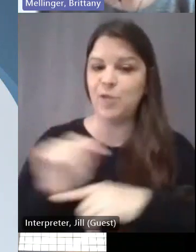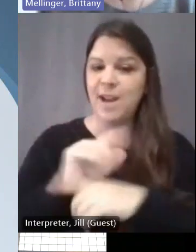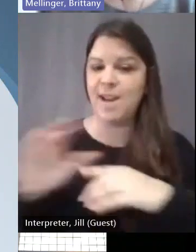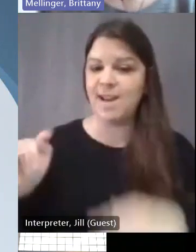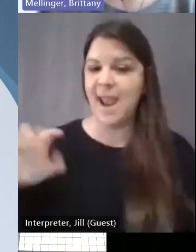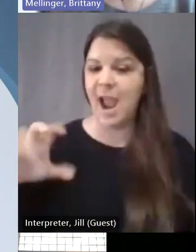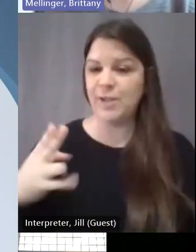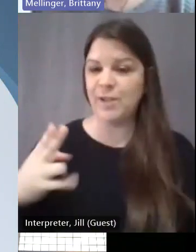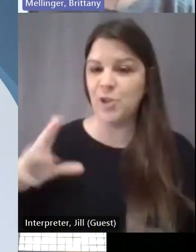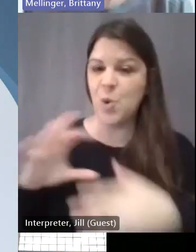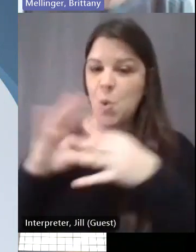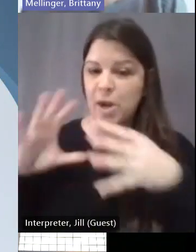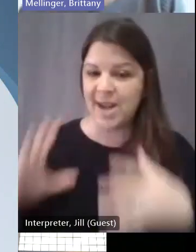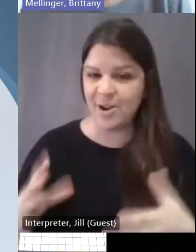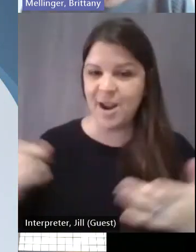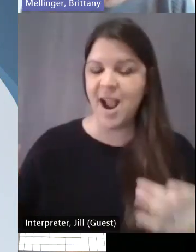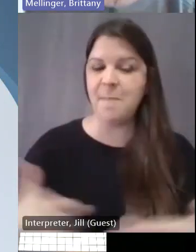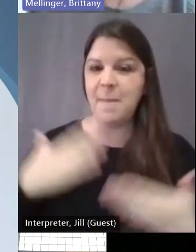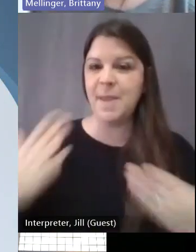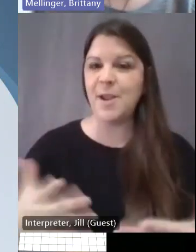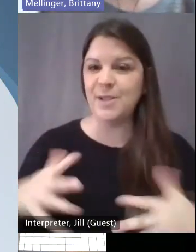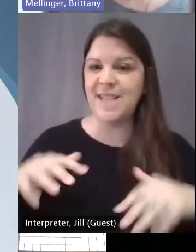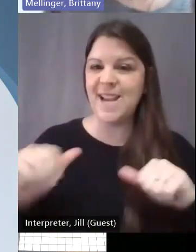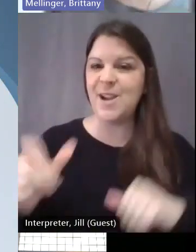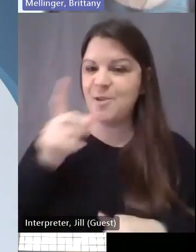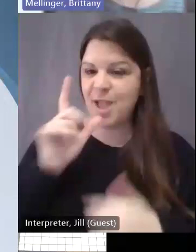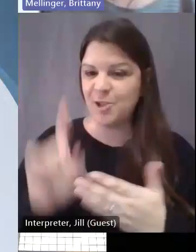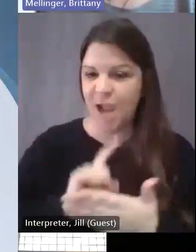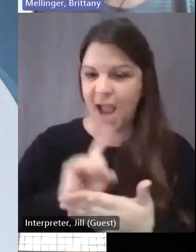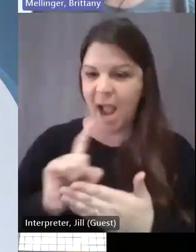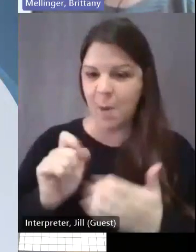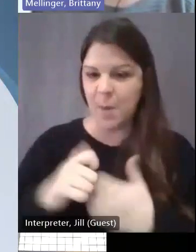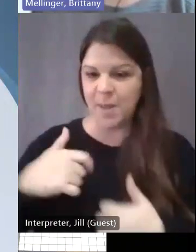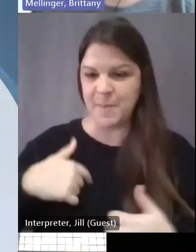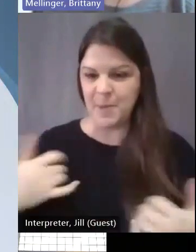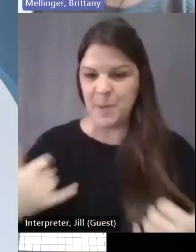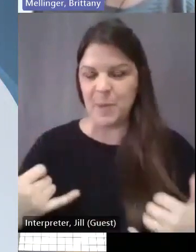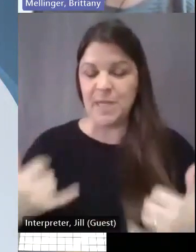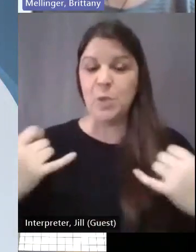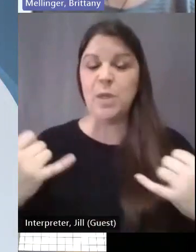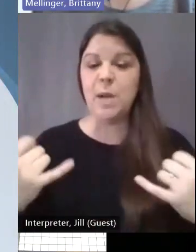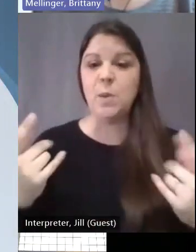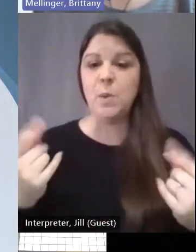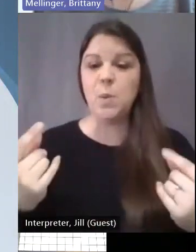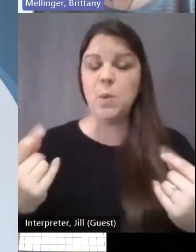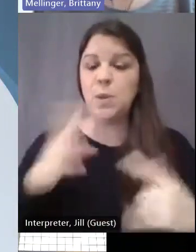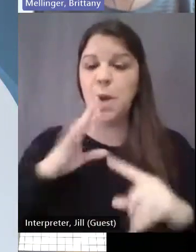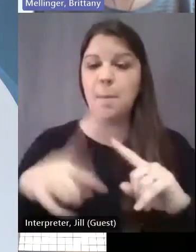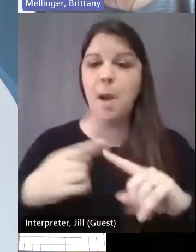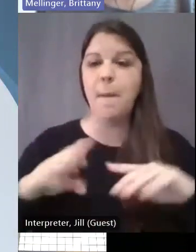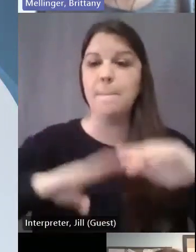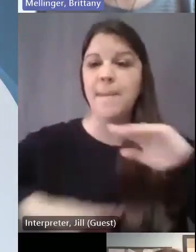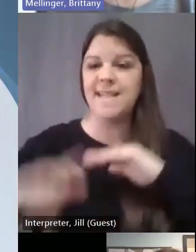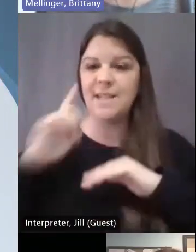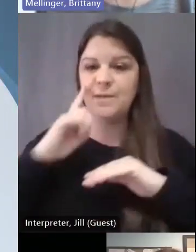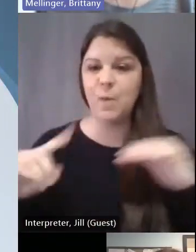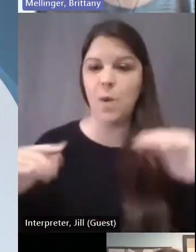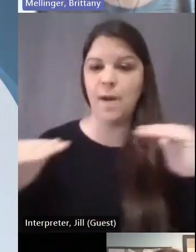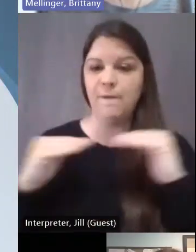and I'm thrilled that you're spending your lunch hour with us today. Today we are going to be covering the basics of fair